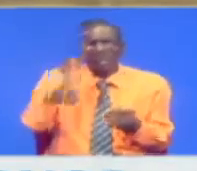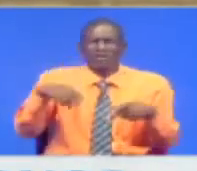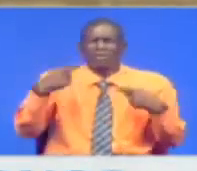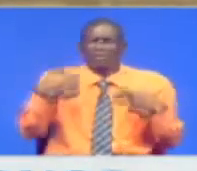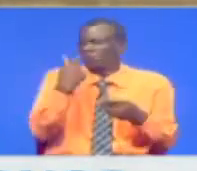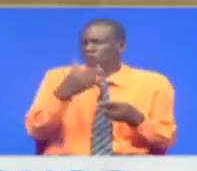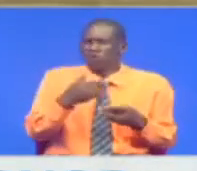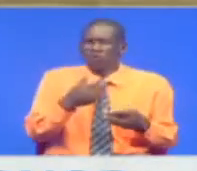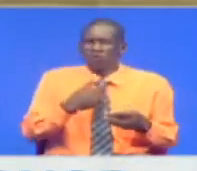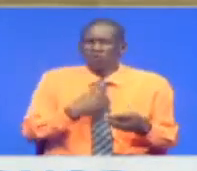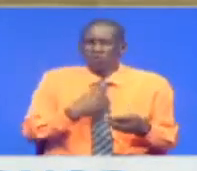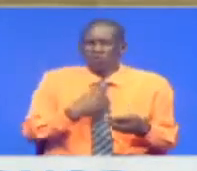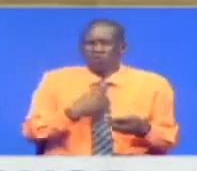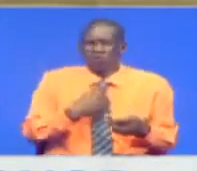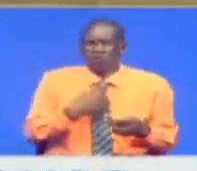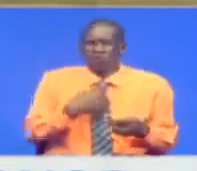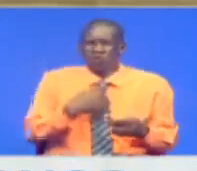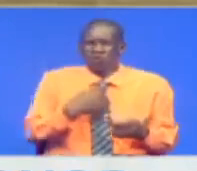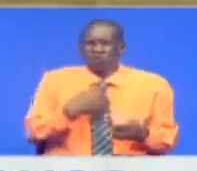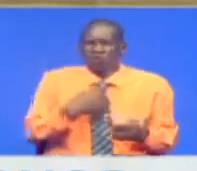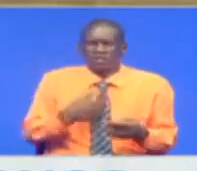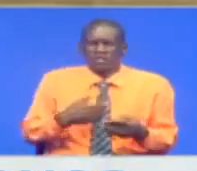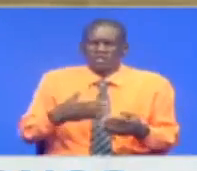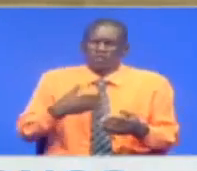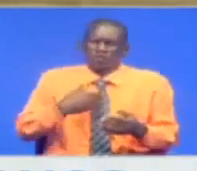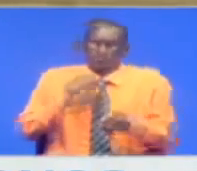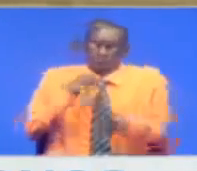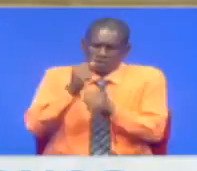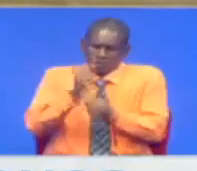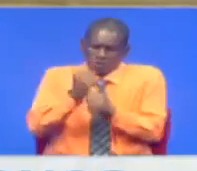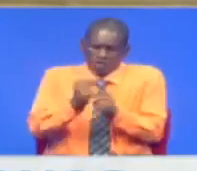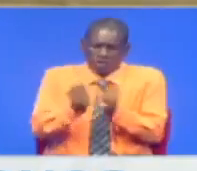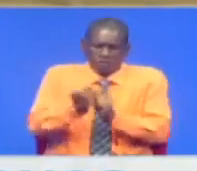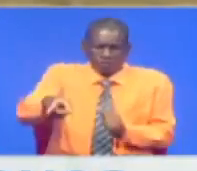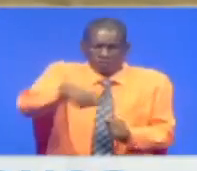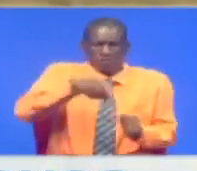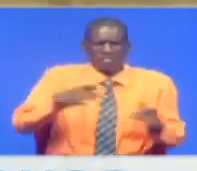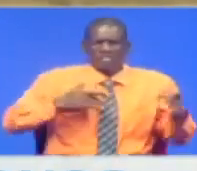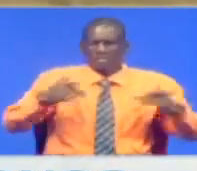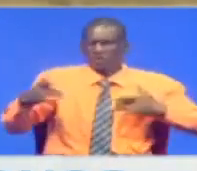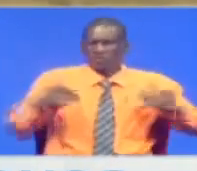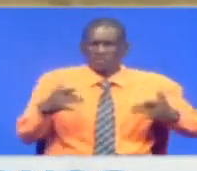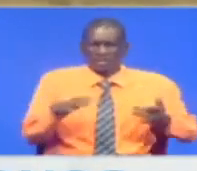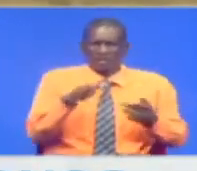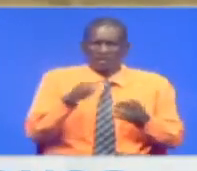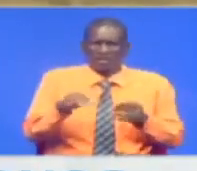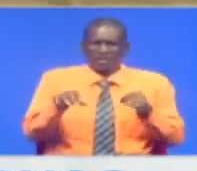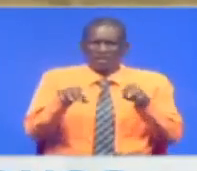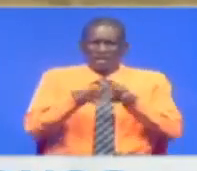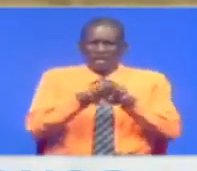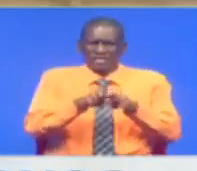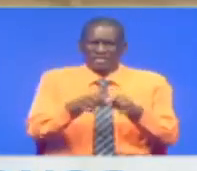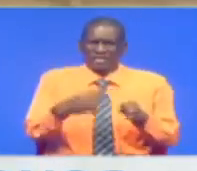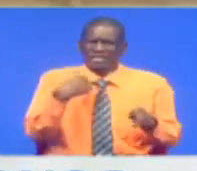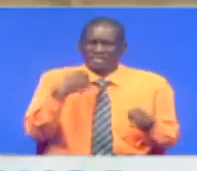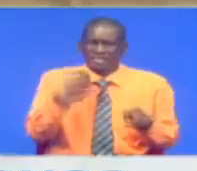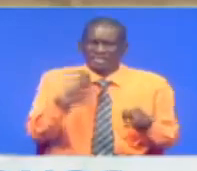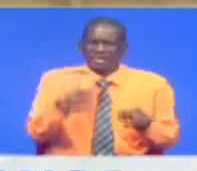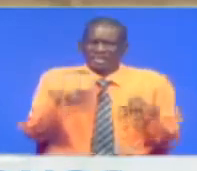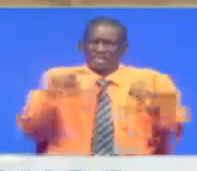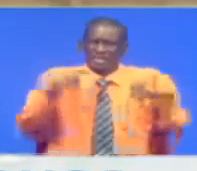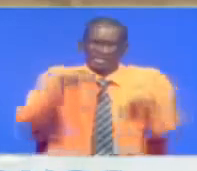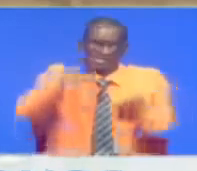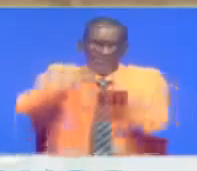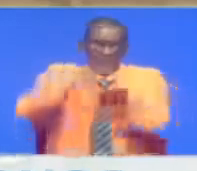been withheld from us. And this is a concern that, as I said, if there are perpetrators out